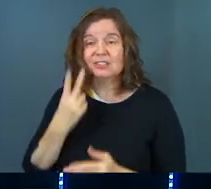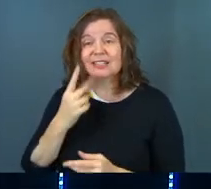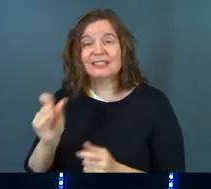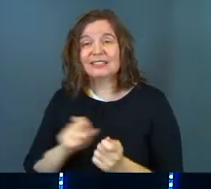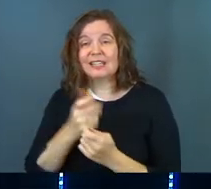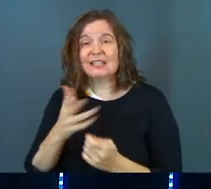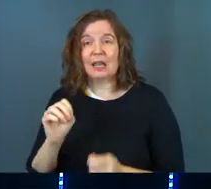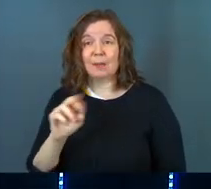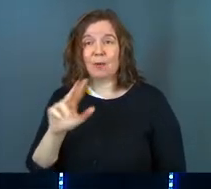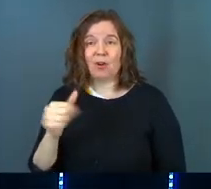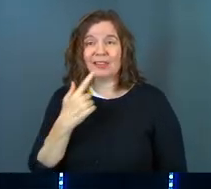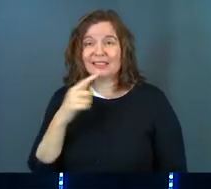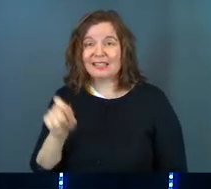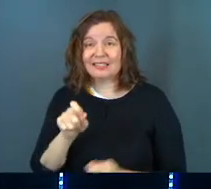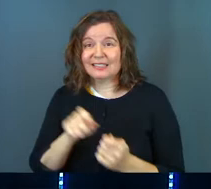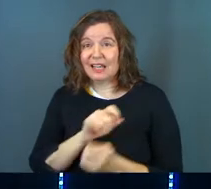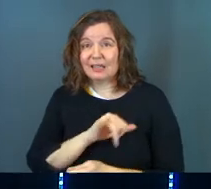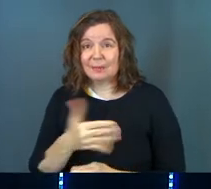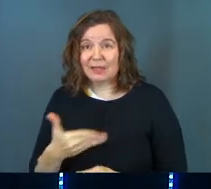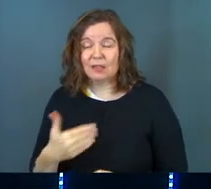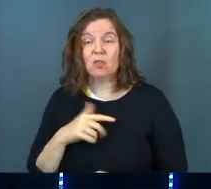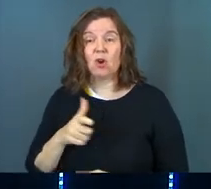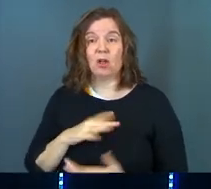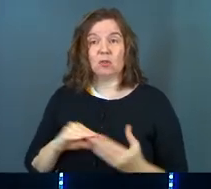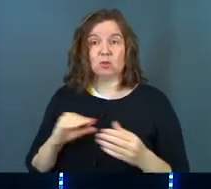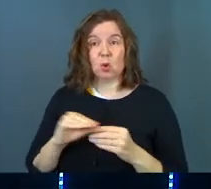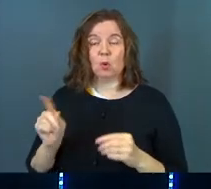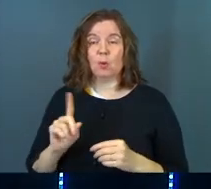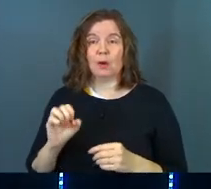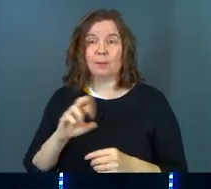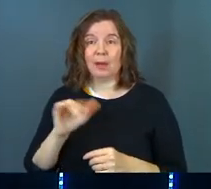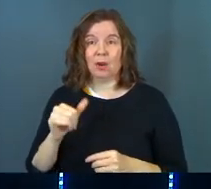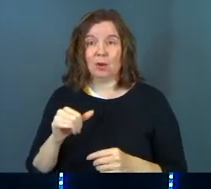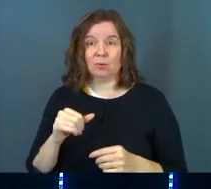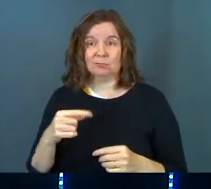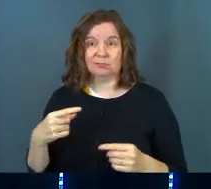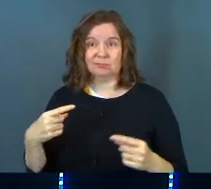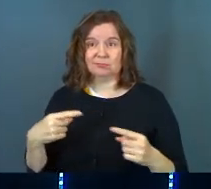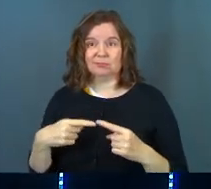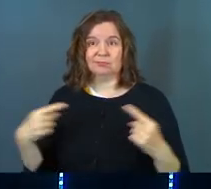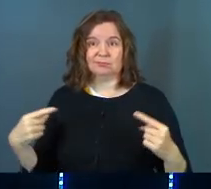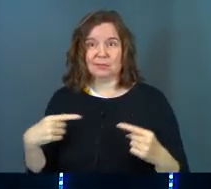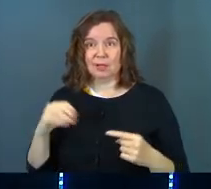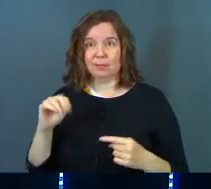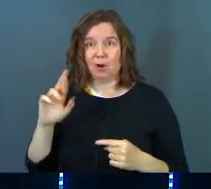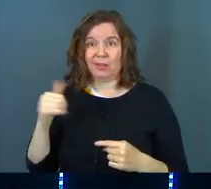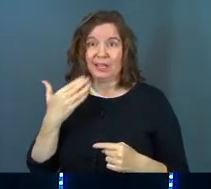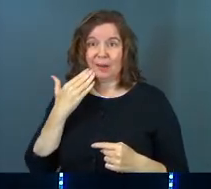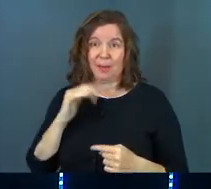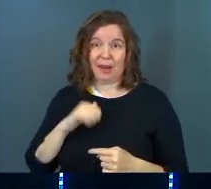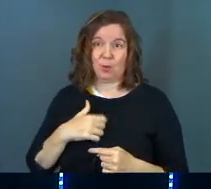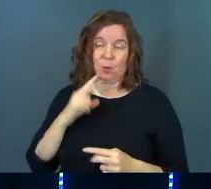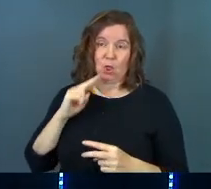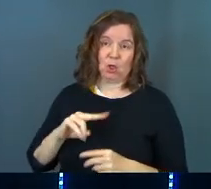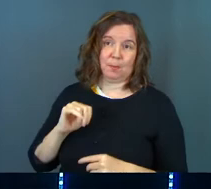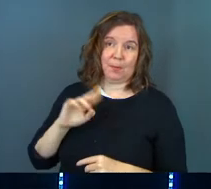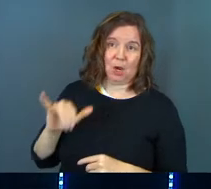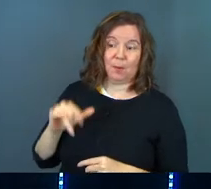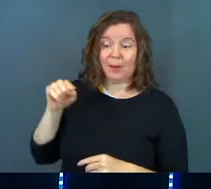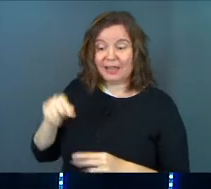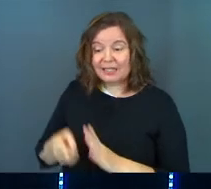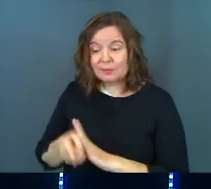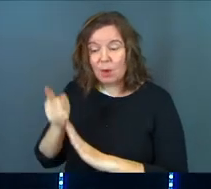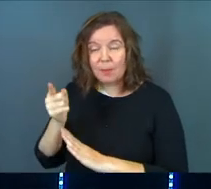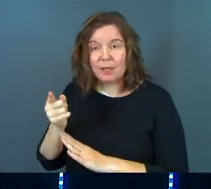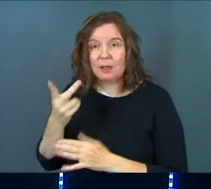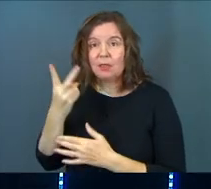says the exact same thing Martha does. There are other stories with Mary and Martha where Martha gets a bad rap and we really look up to Mary. In